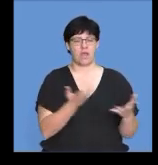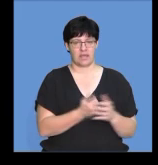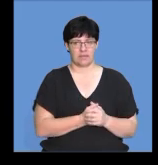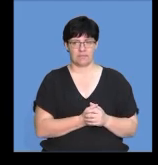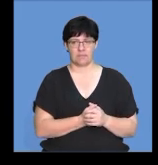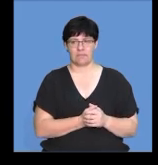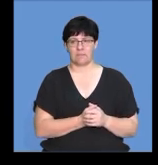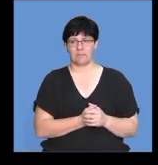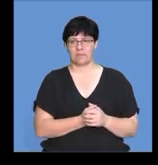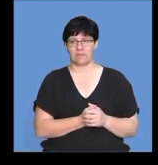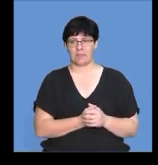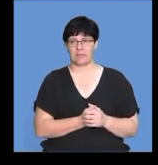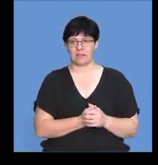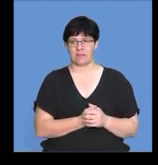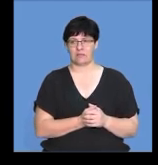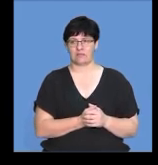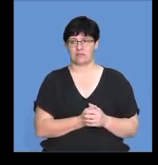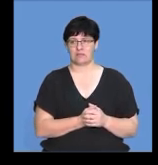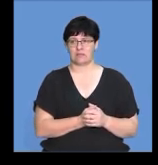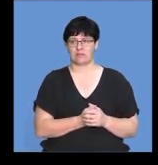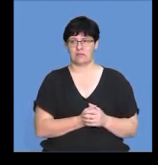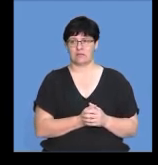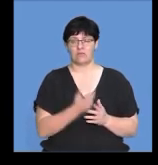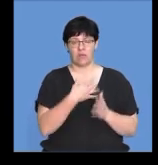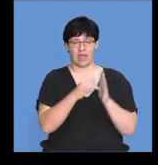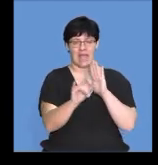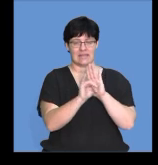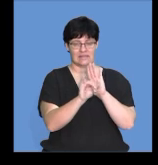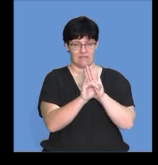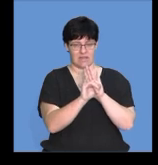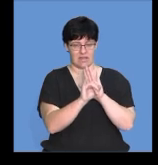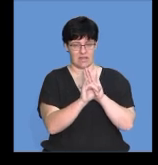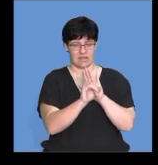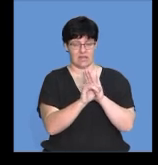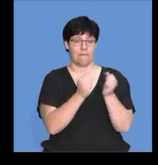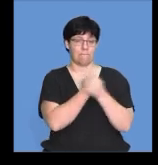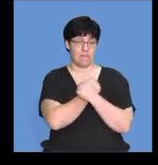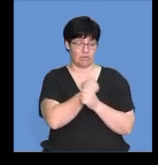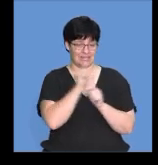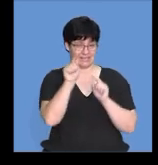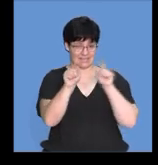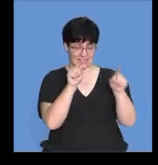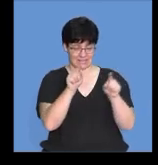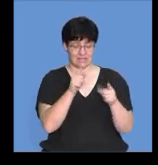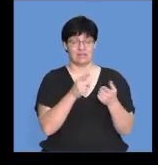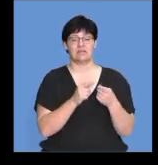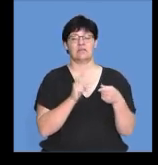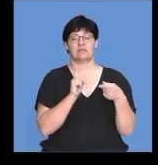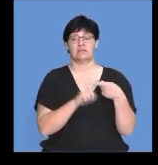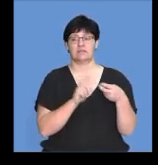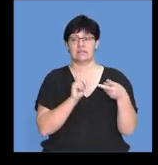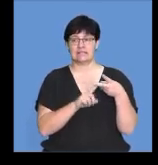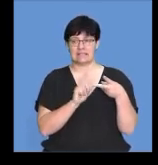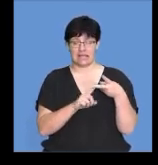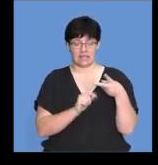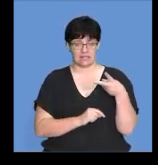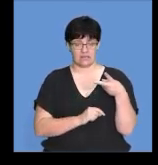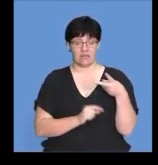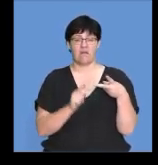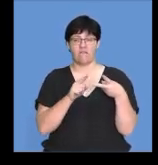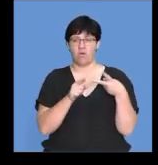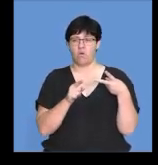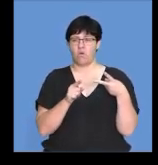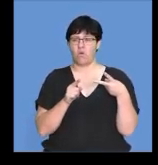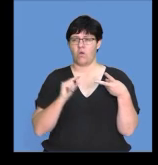for this is. So the mark allocation was for identifying the parents in terms of their phenotypes. The second mark is for